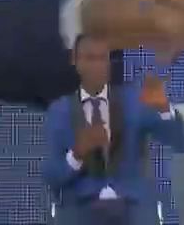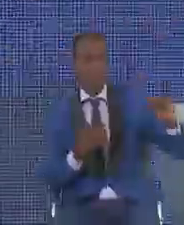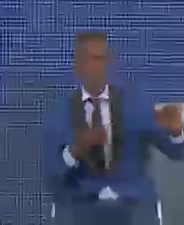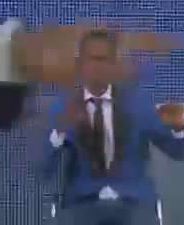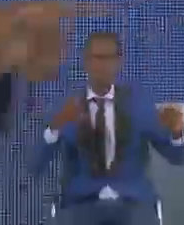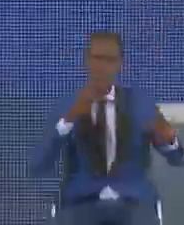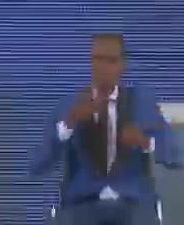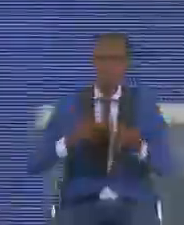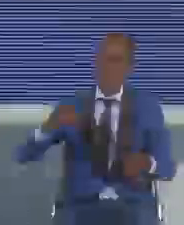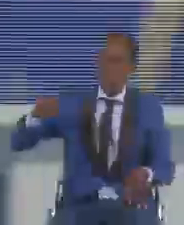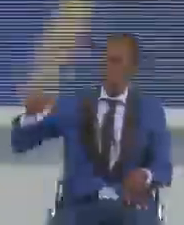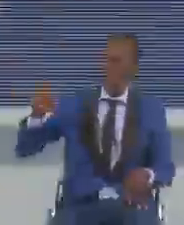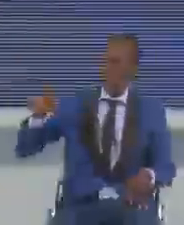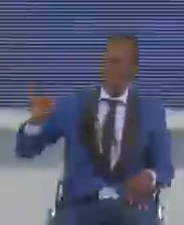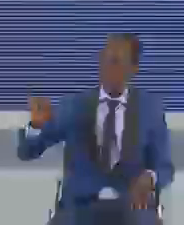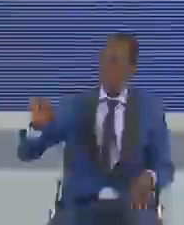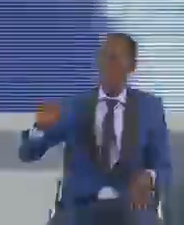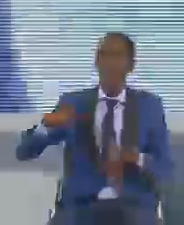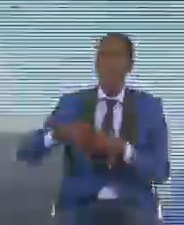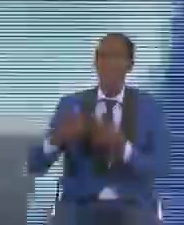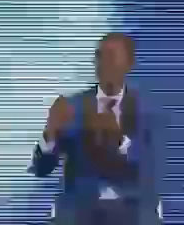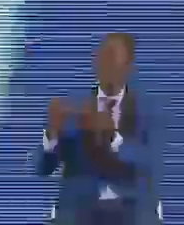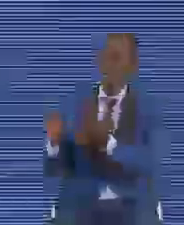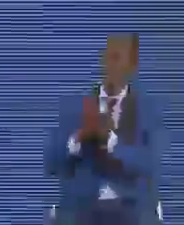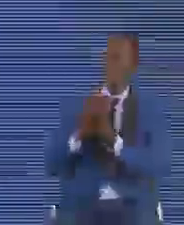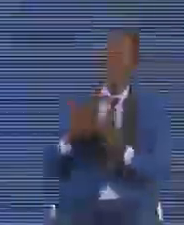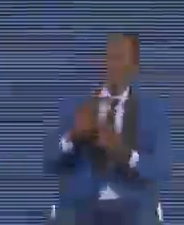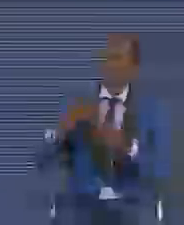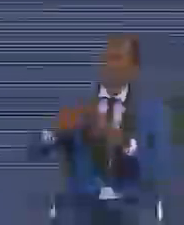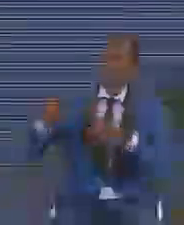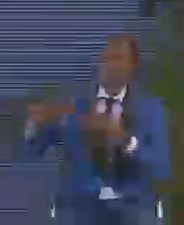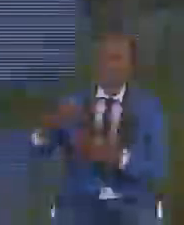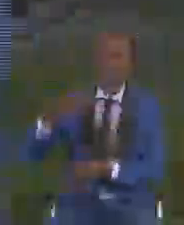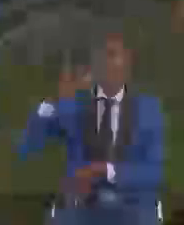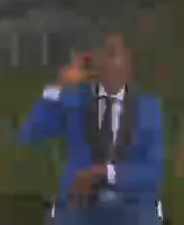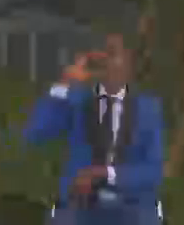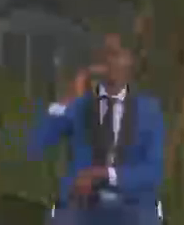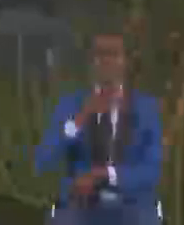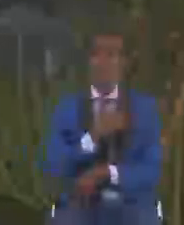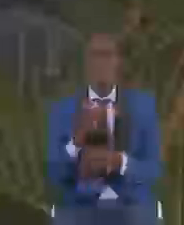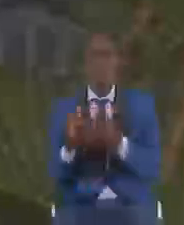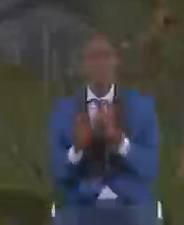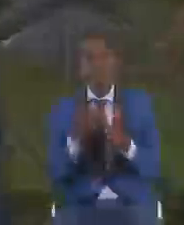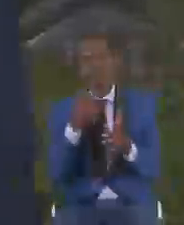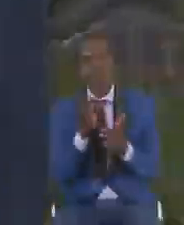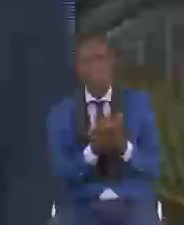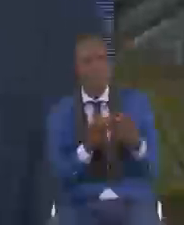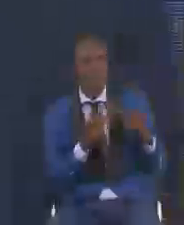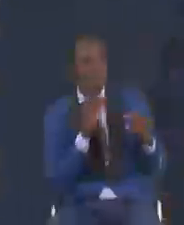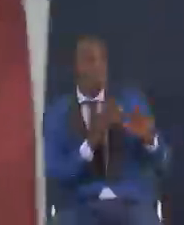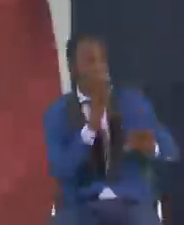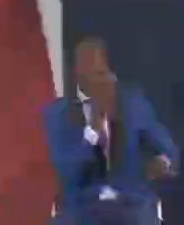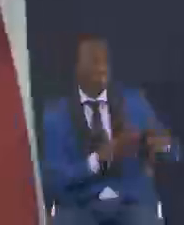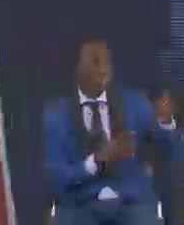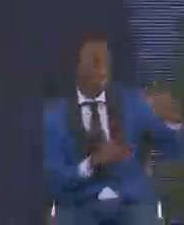Jew. How sayest thou to me, give me to drink? And Jesus said, if you knew the